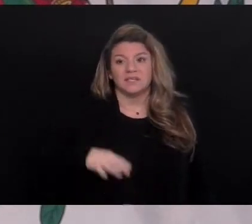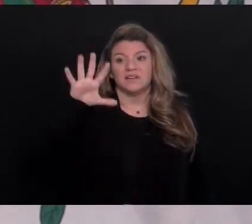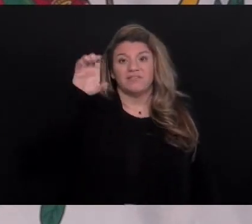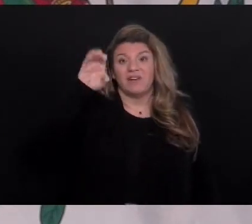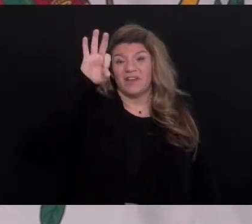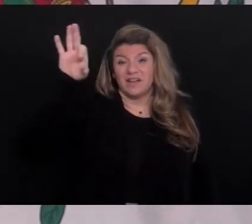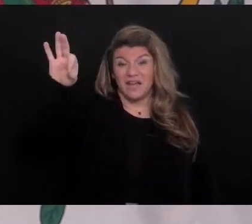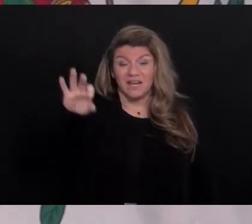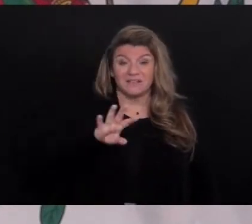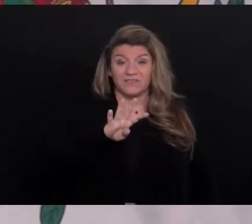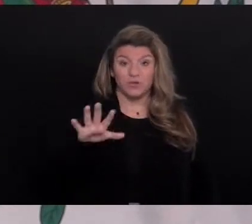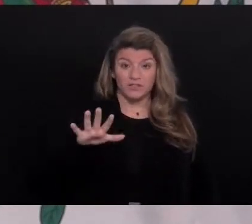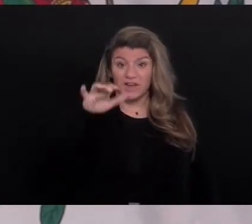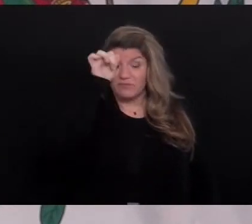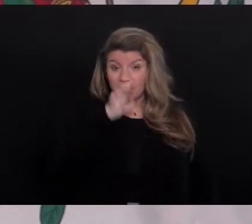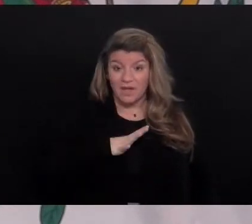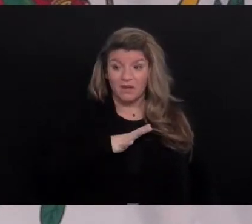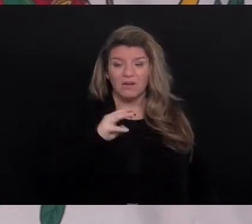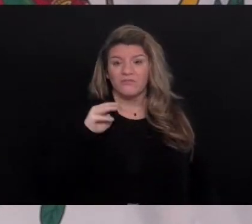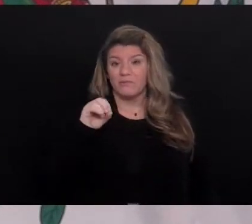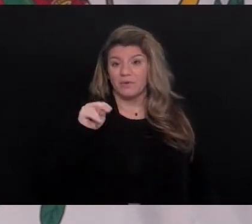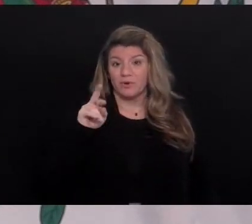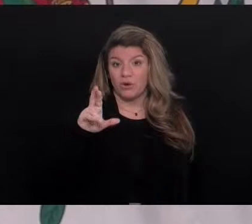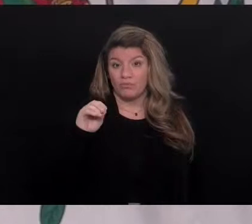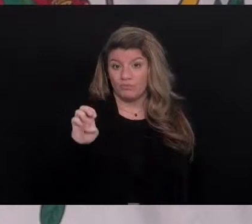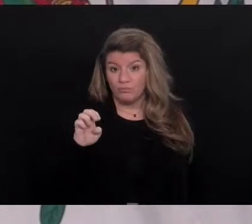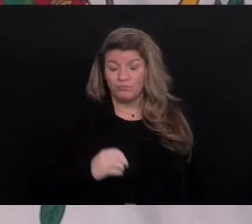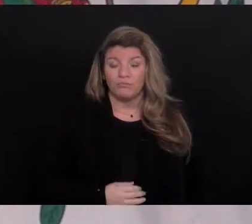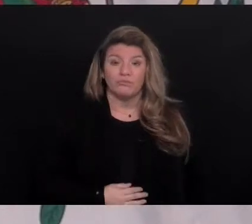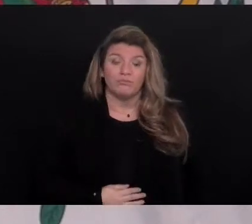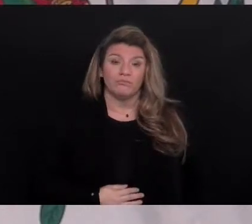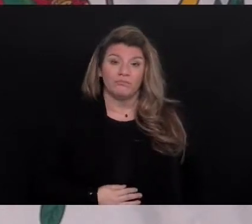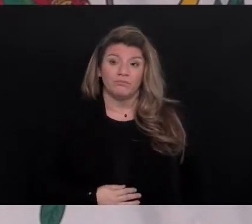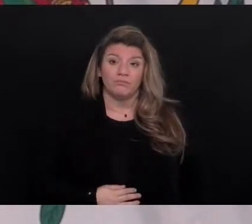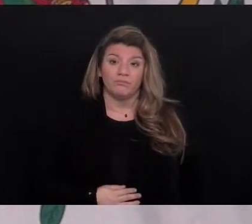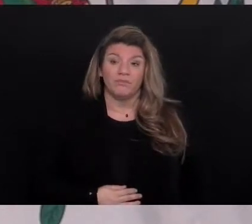is a 45-year-old male from Monroe County. The